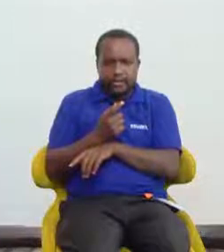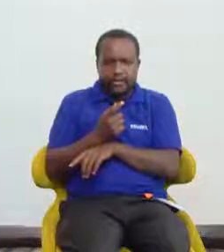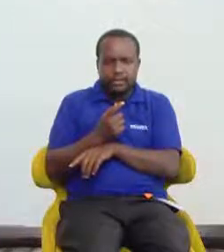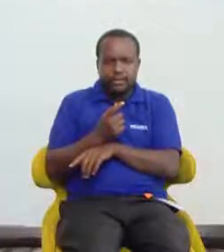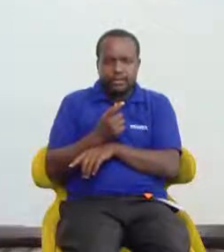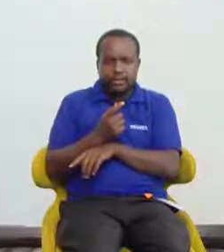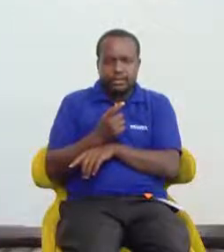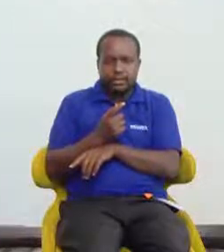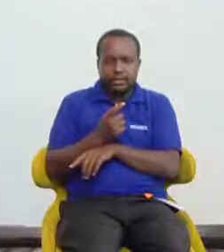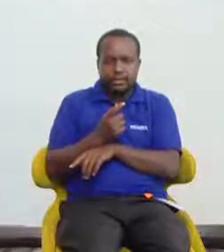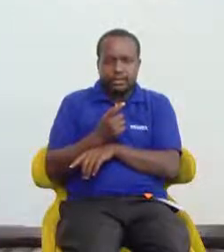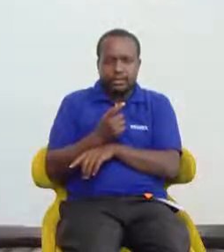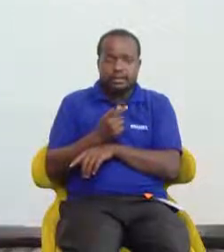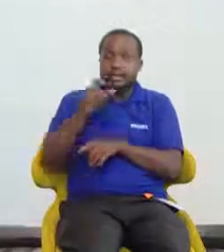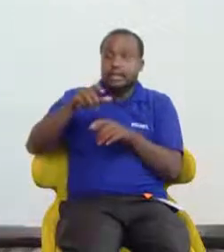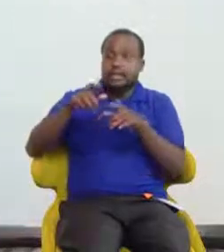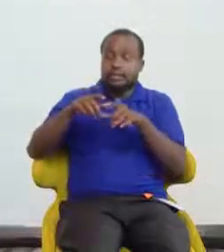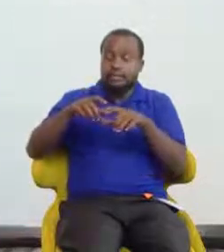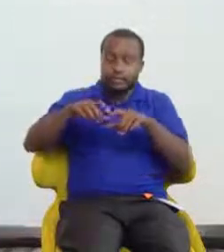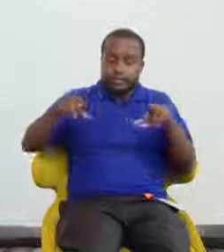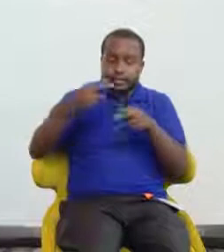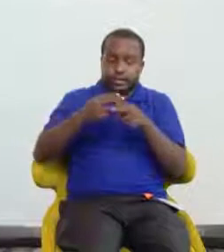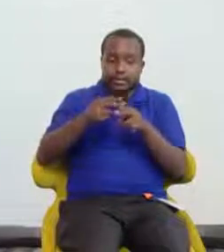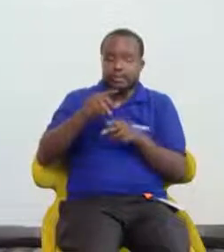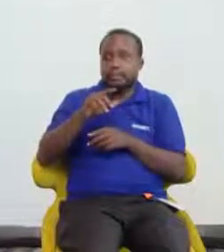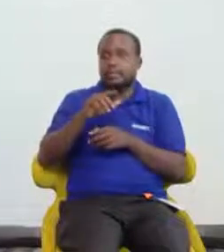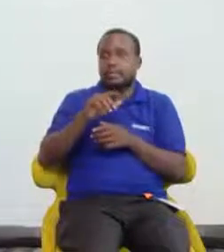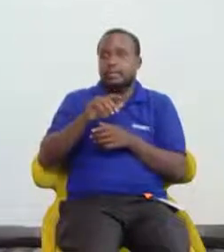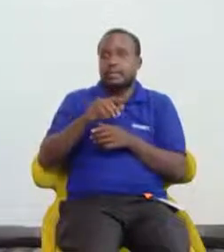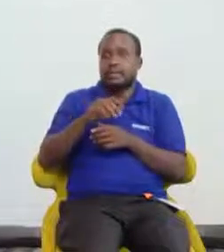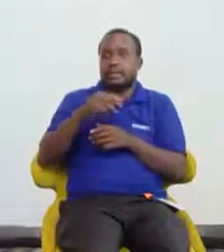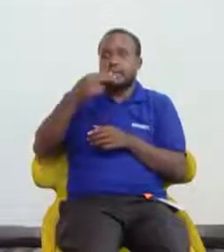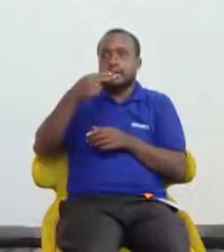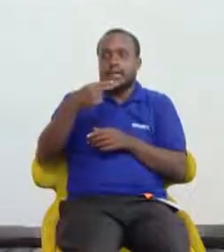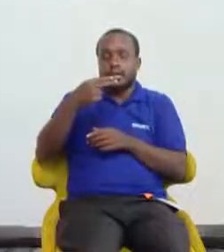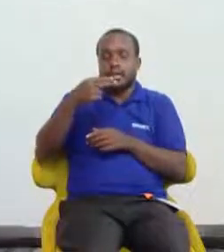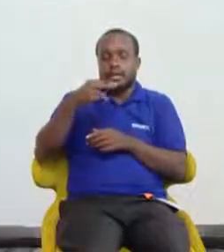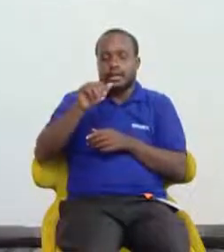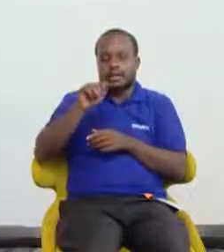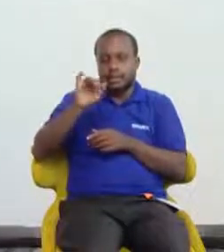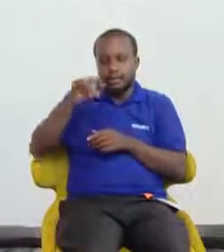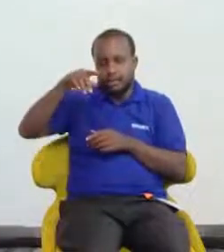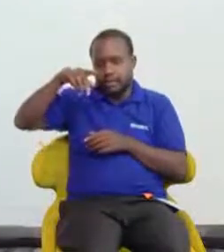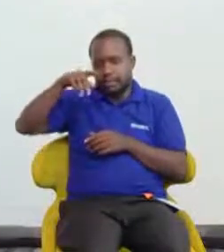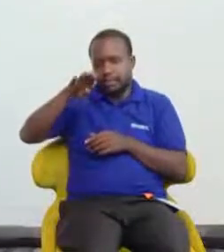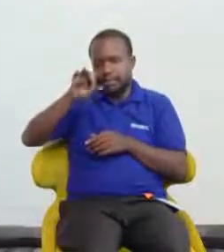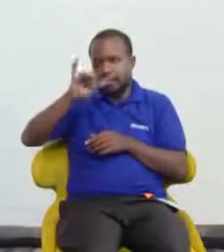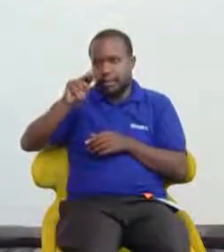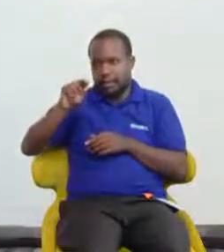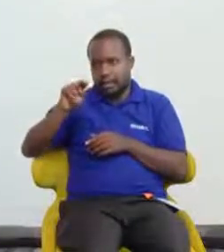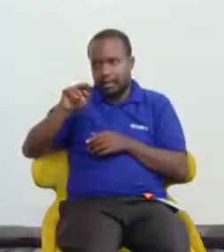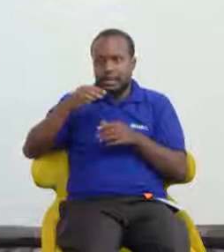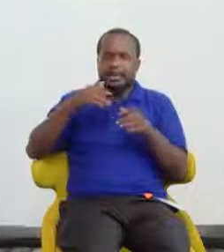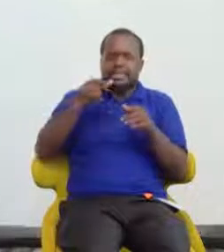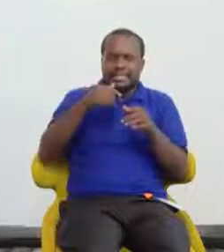So the gadget is called tactile, it's called Haptic Braille, which has 6 buttons. It's a